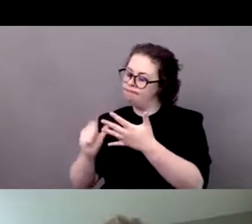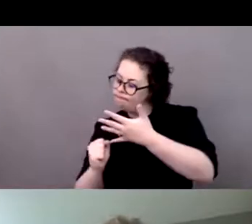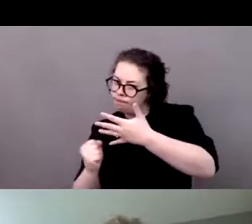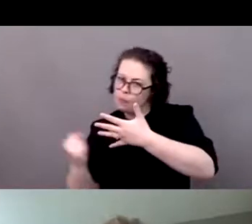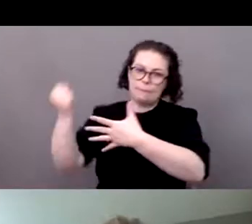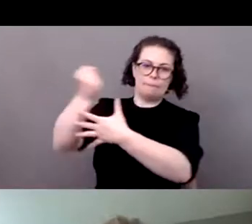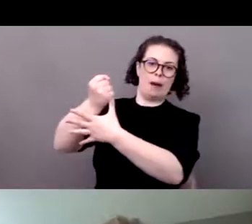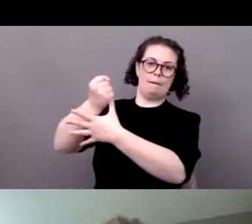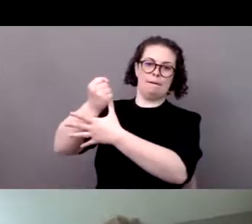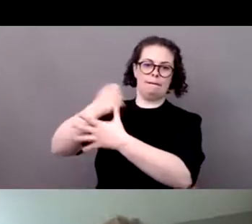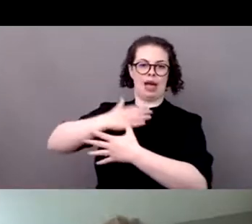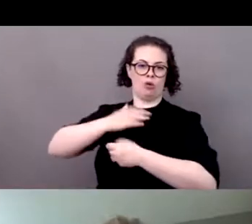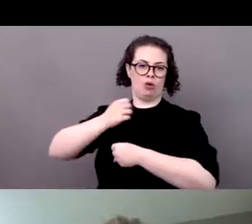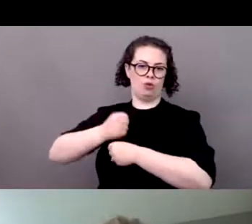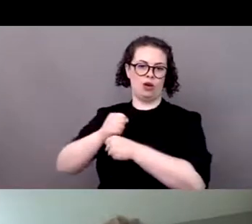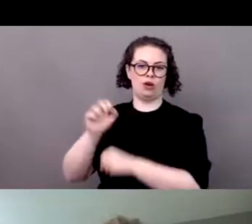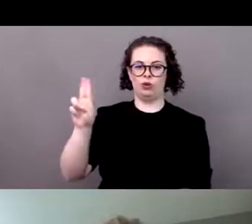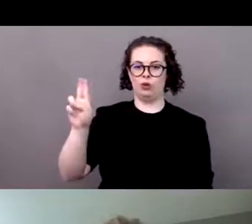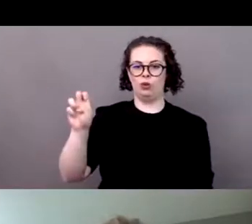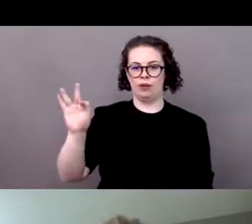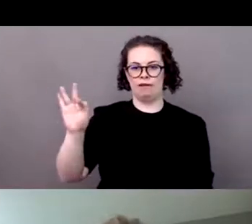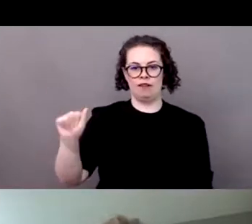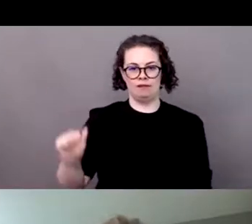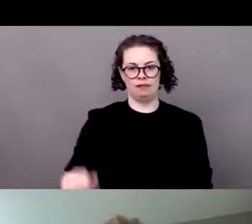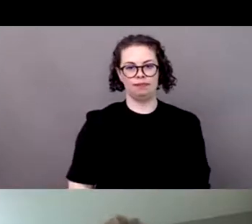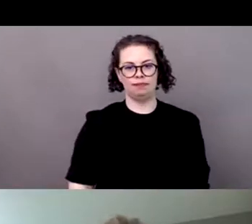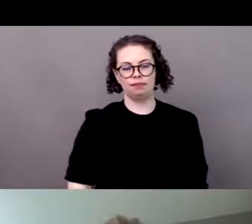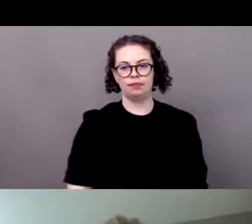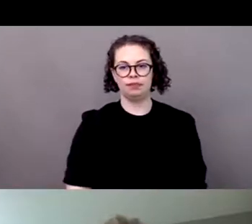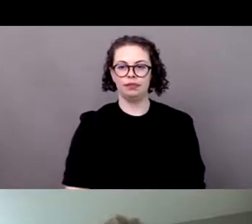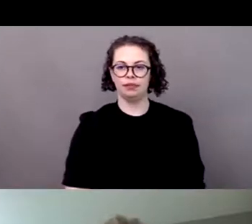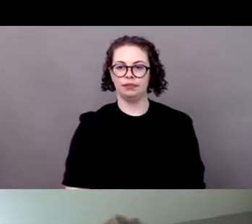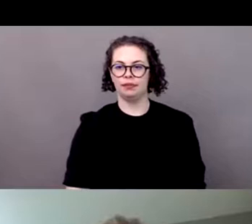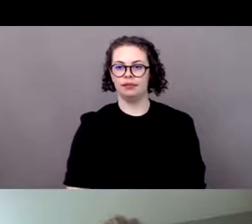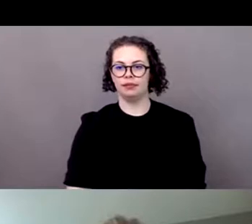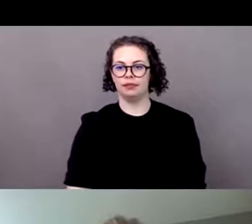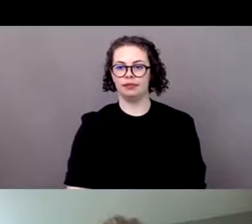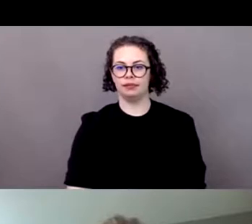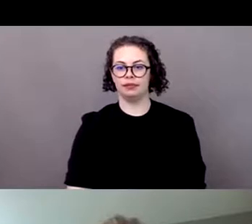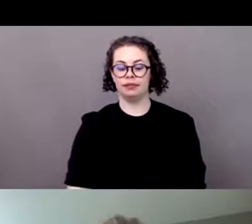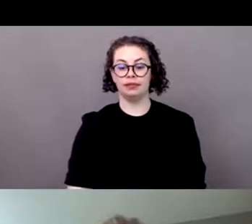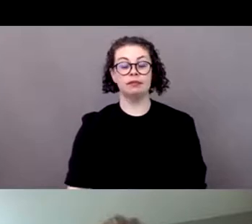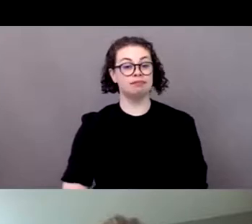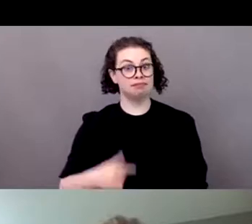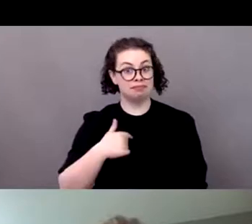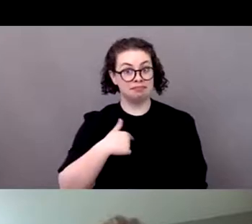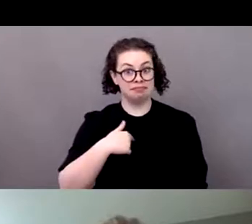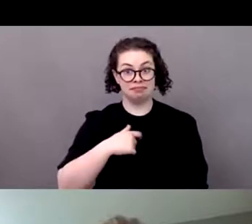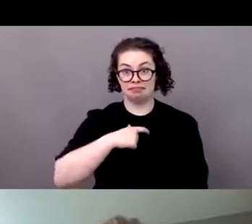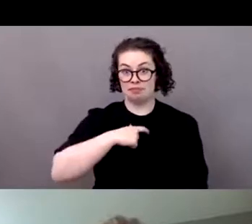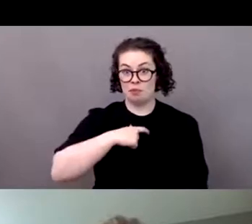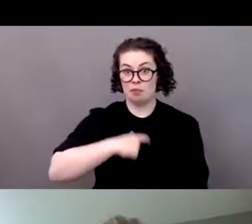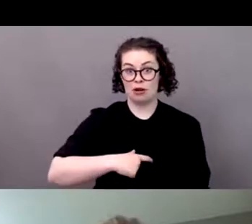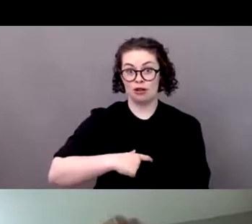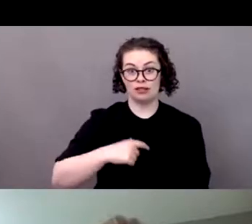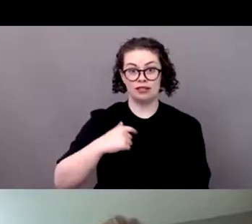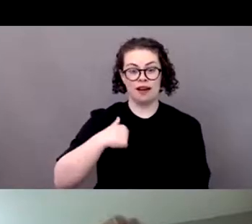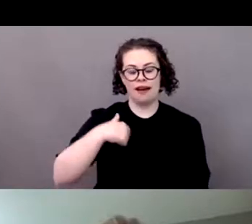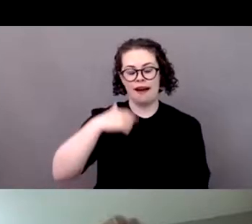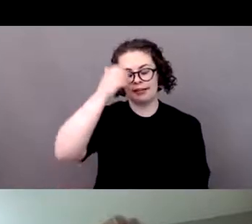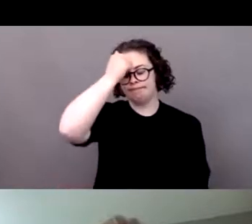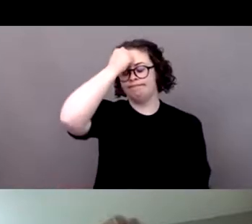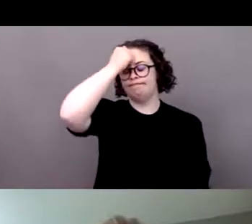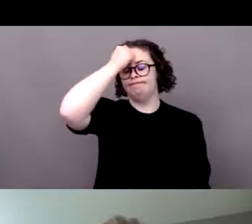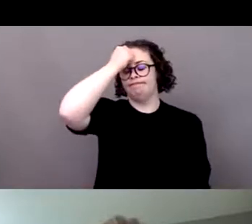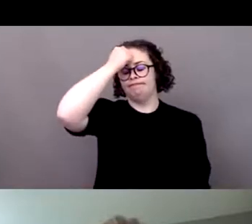focus area. And I personally have very good memories when it comes to protection of environment and